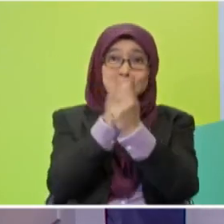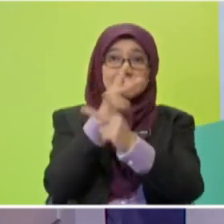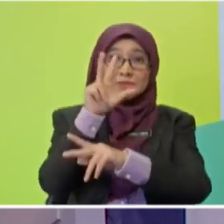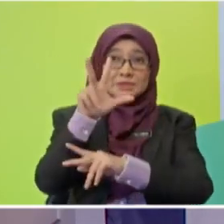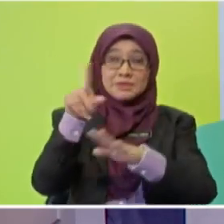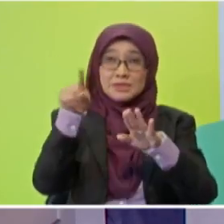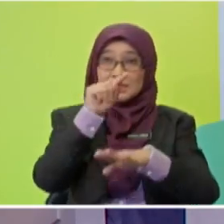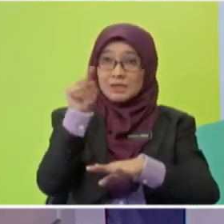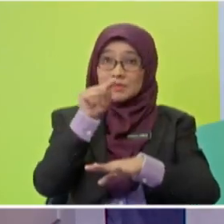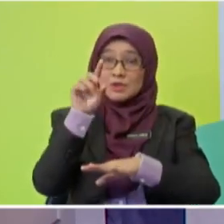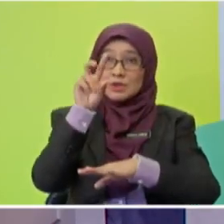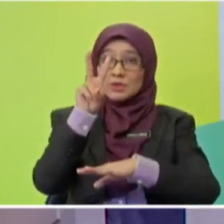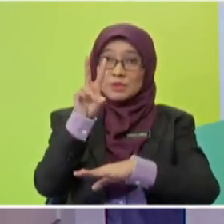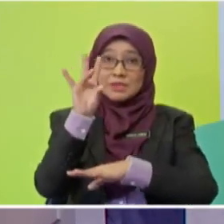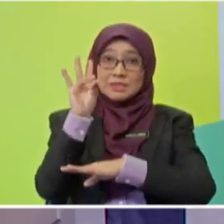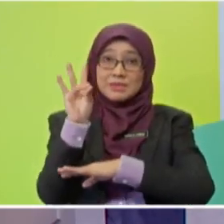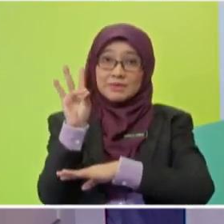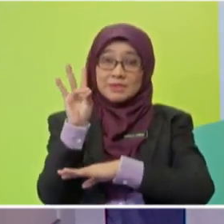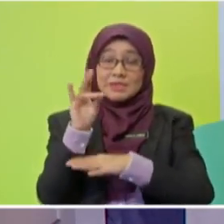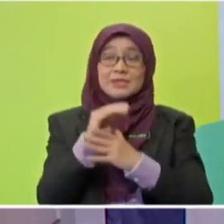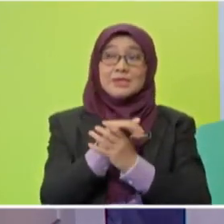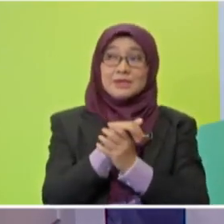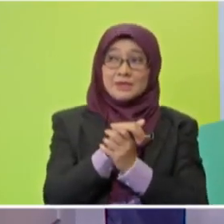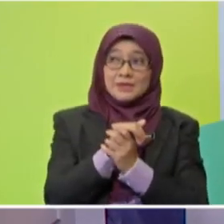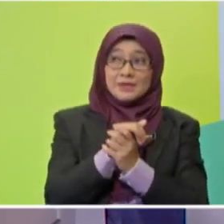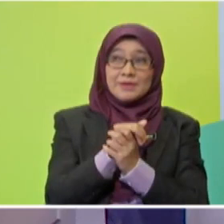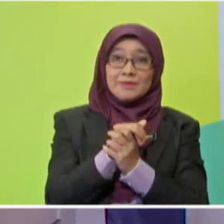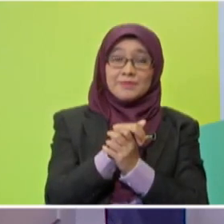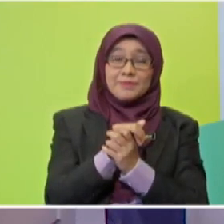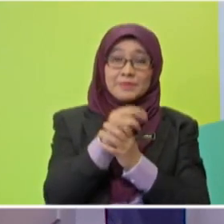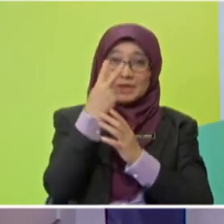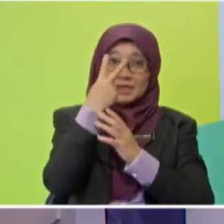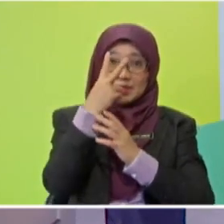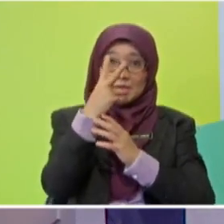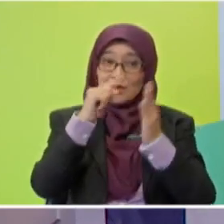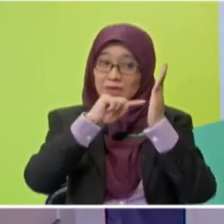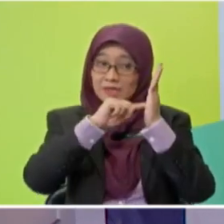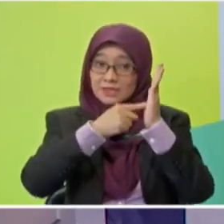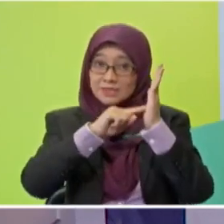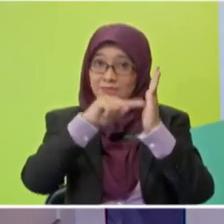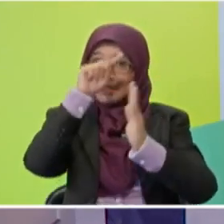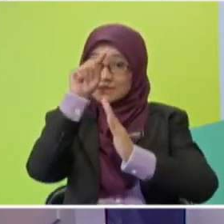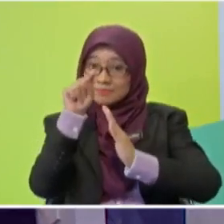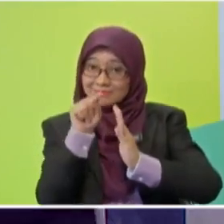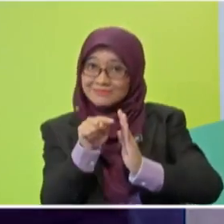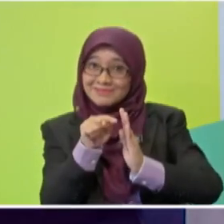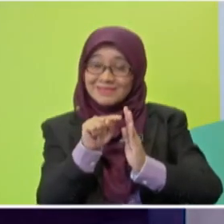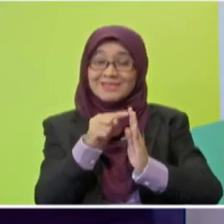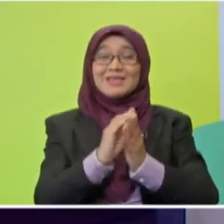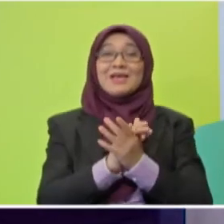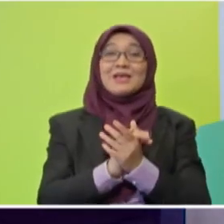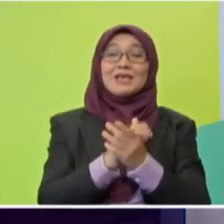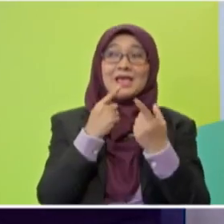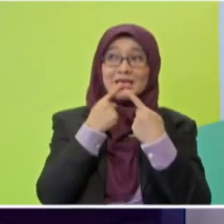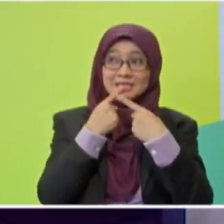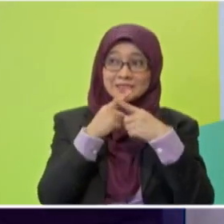kids, okay, you just drop the decimal here. Okay? Right. So the answer would be